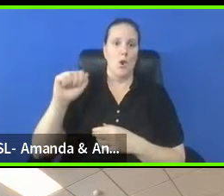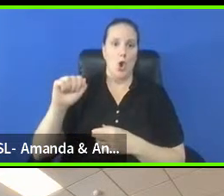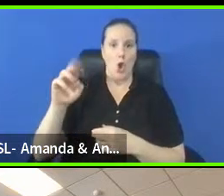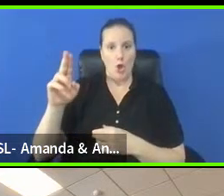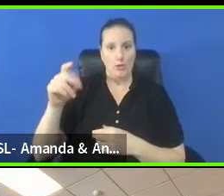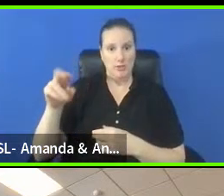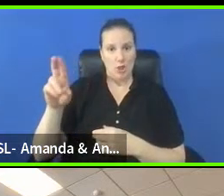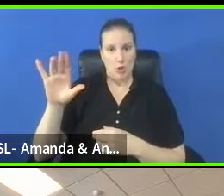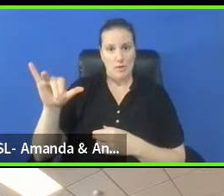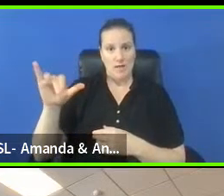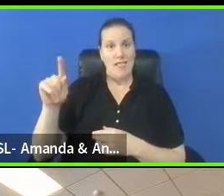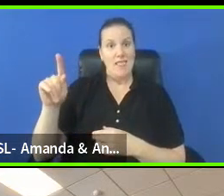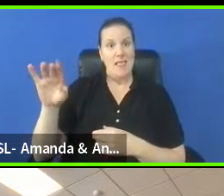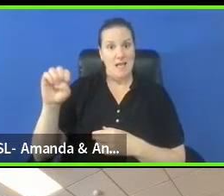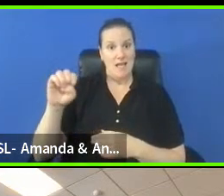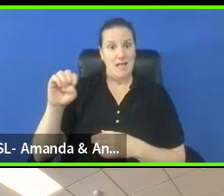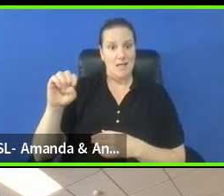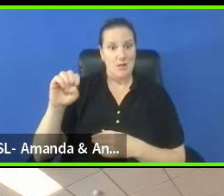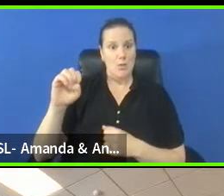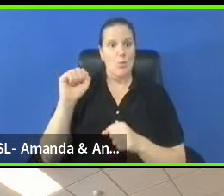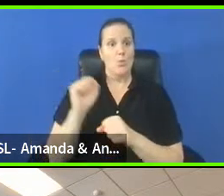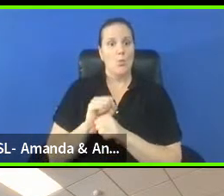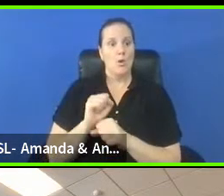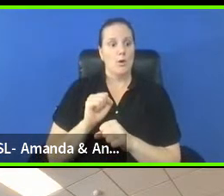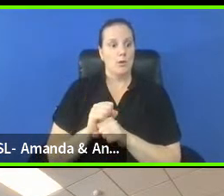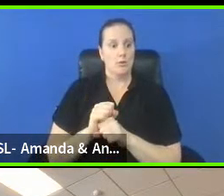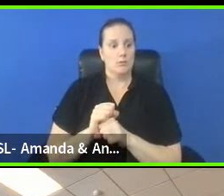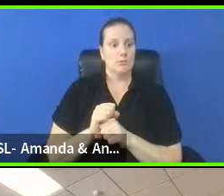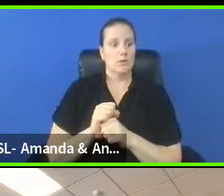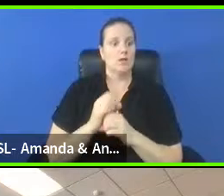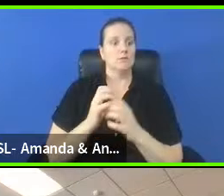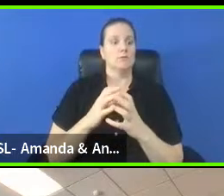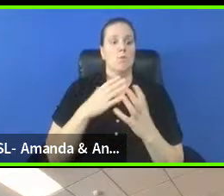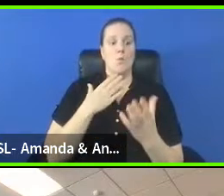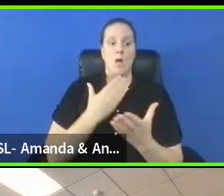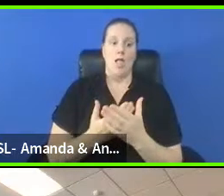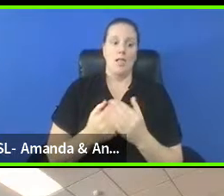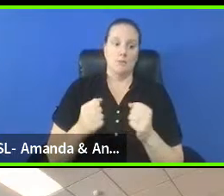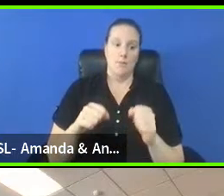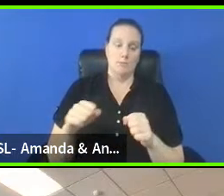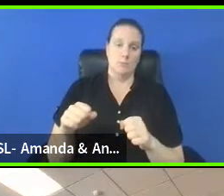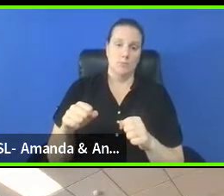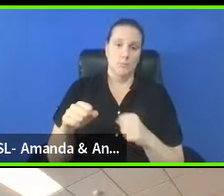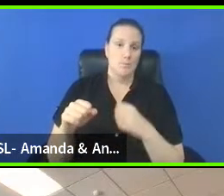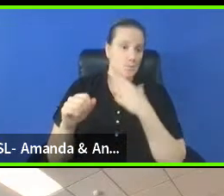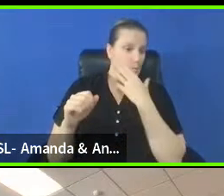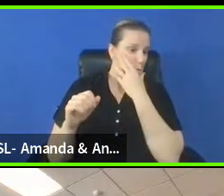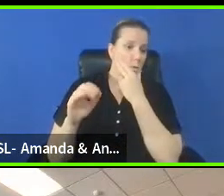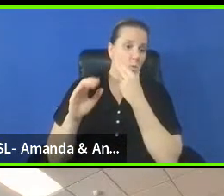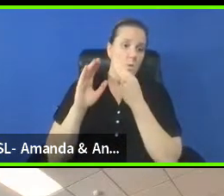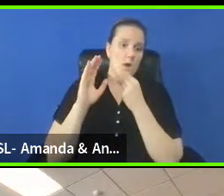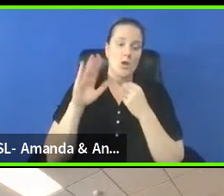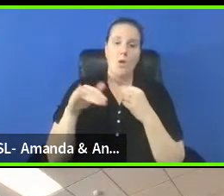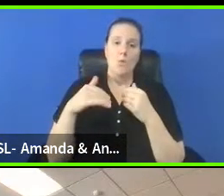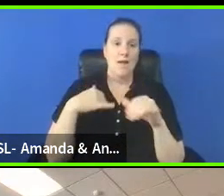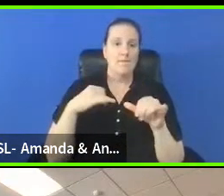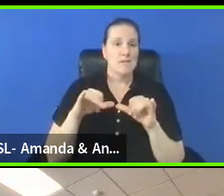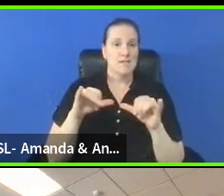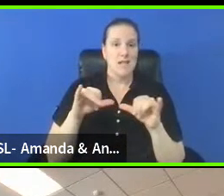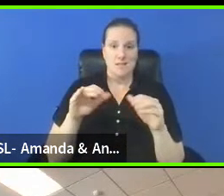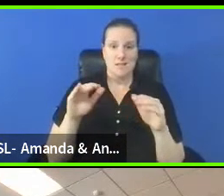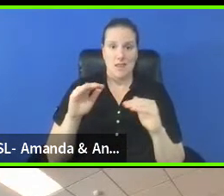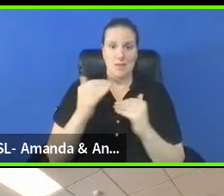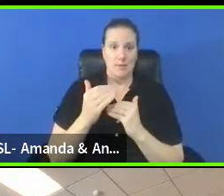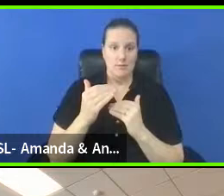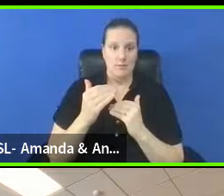each direction work as well as possible. We know that we have size constrictions